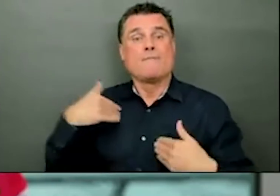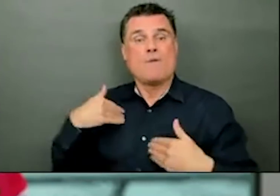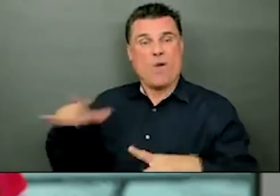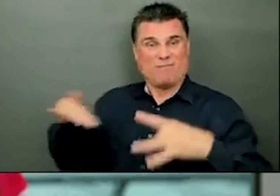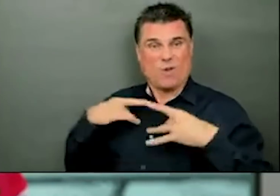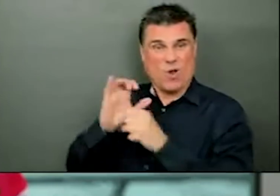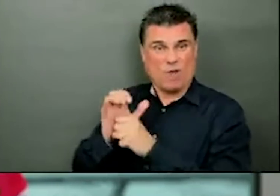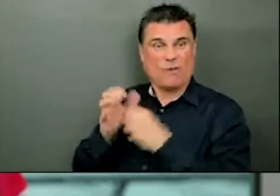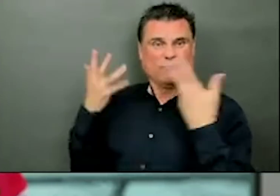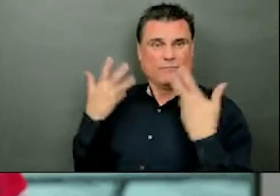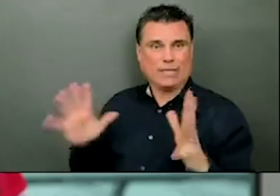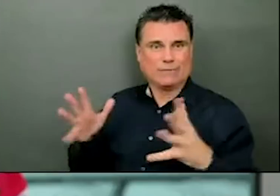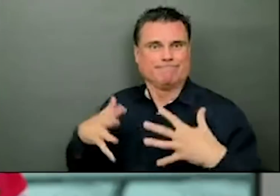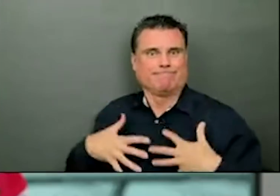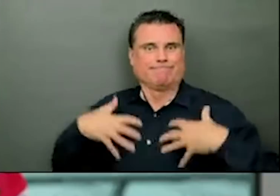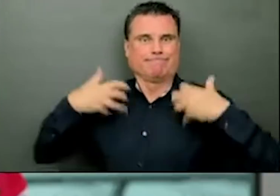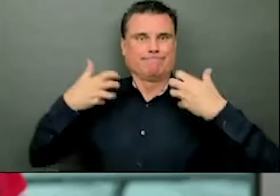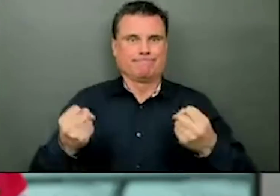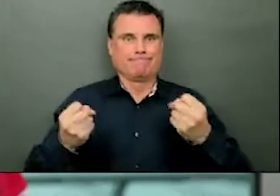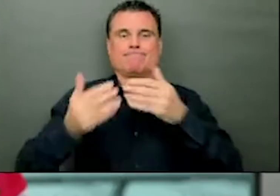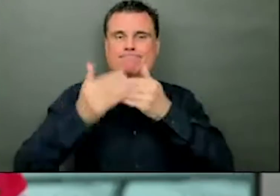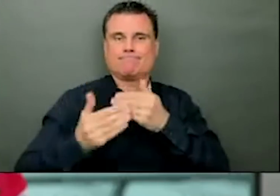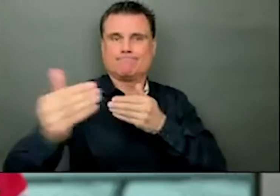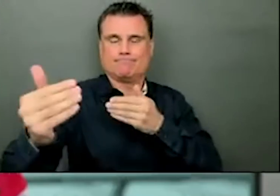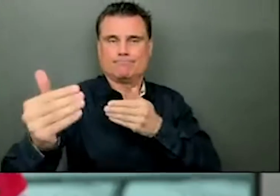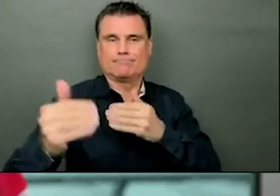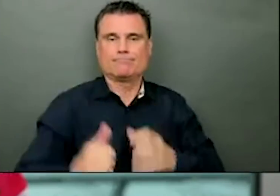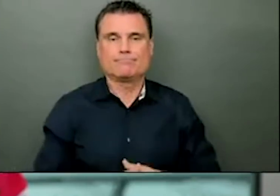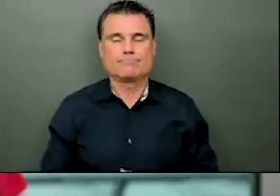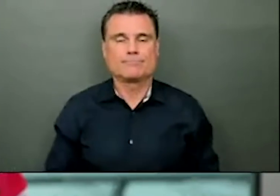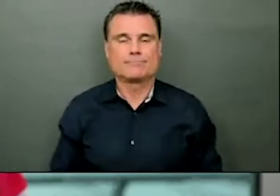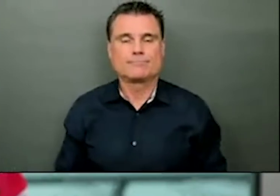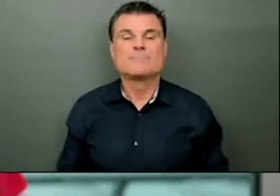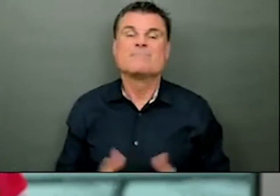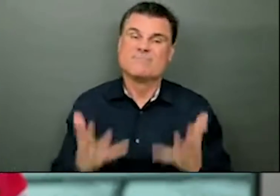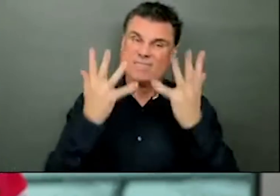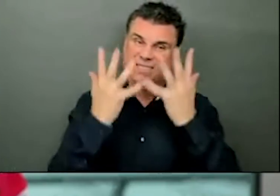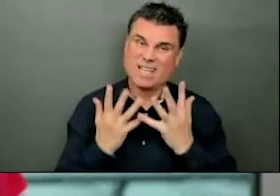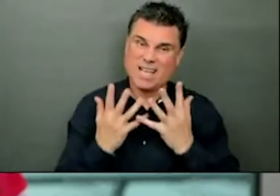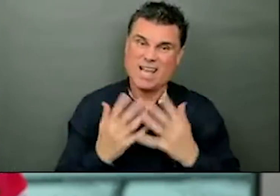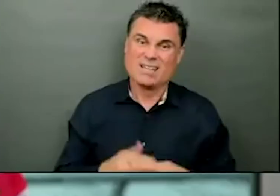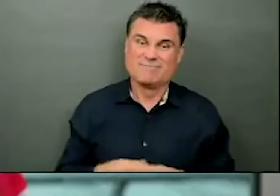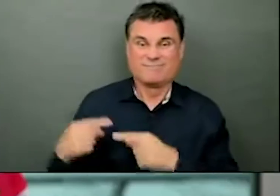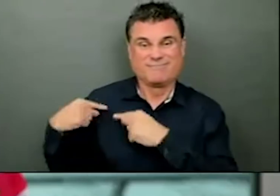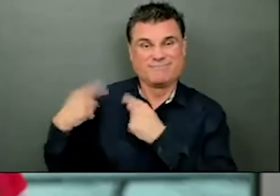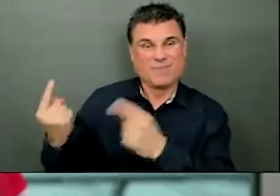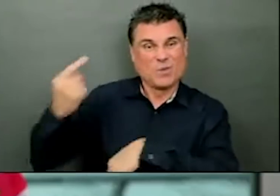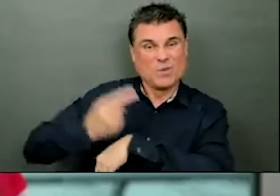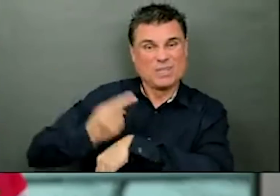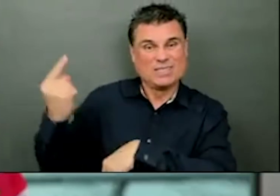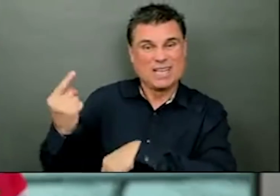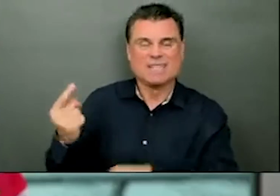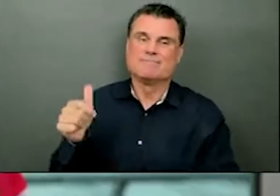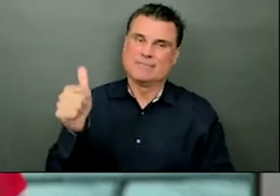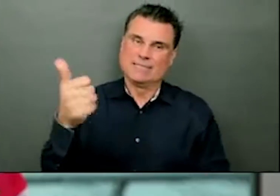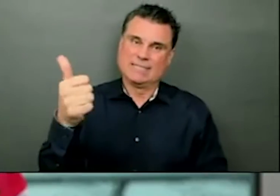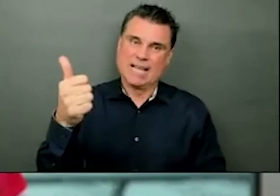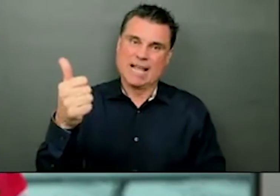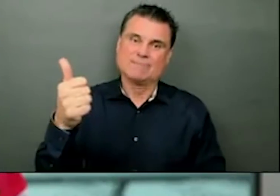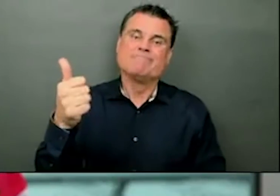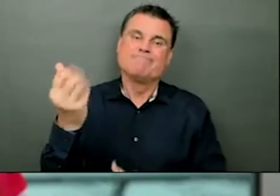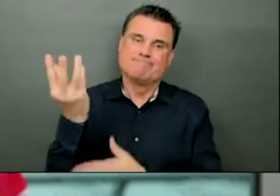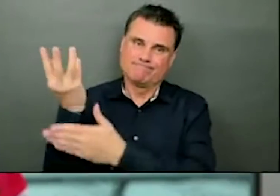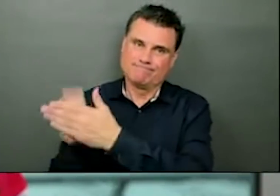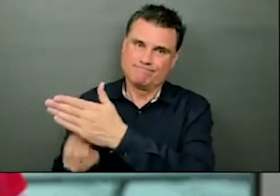Again today, unfortunately, we have 10 new deaths to report of people, mostly seniors in long-term